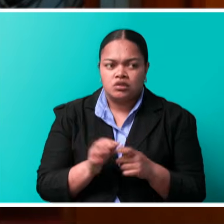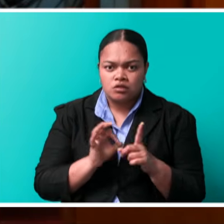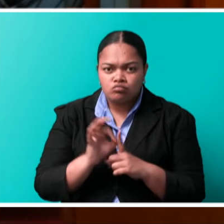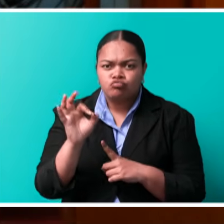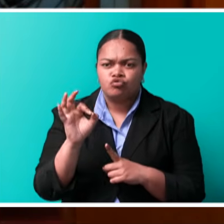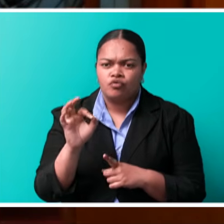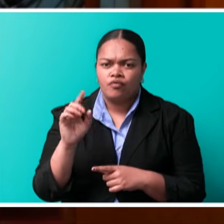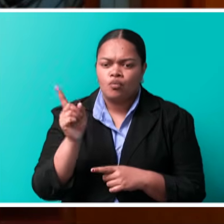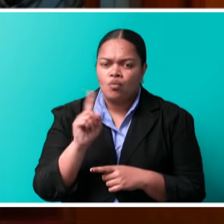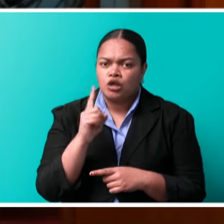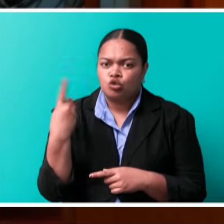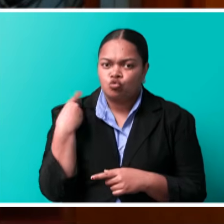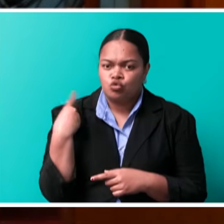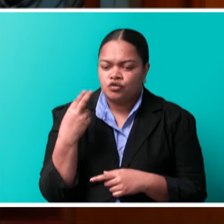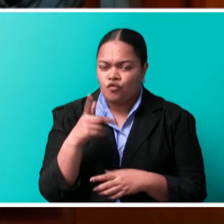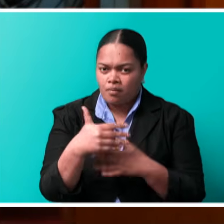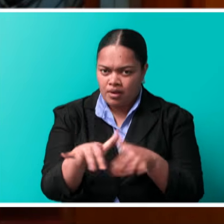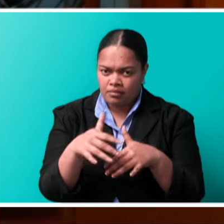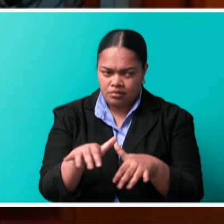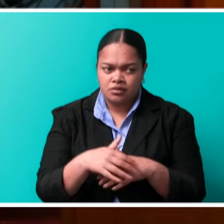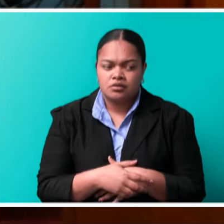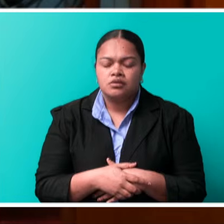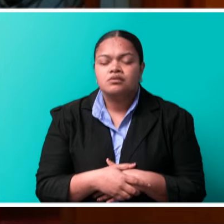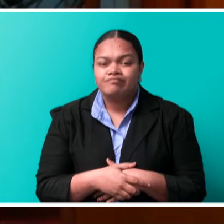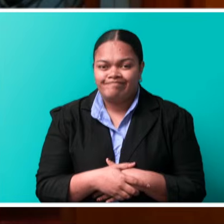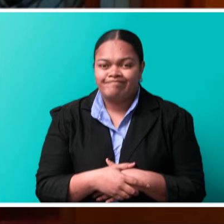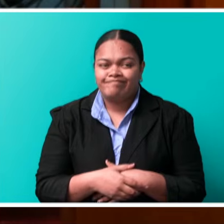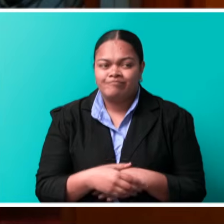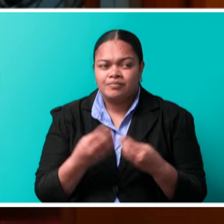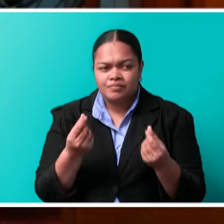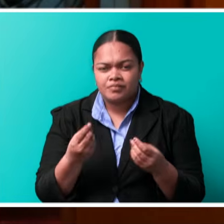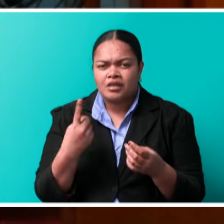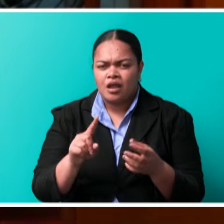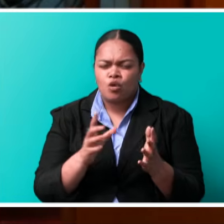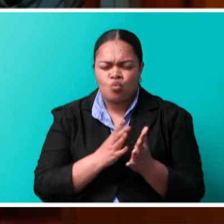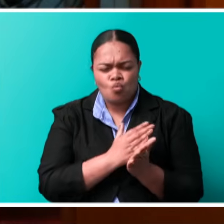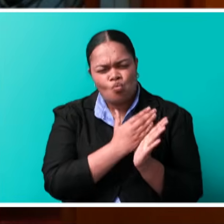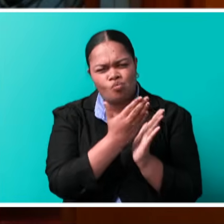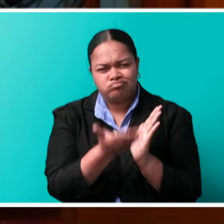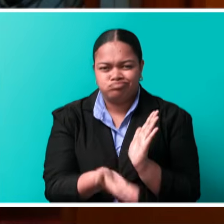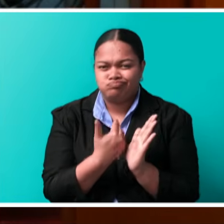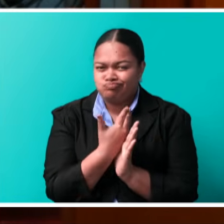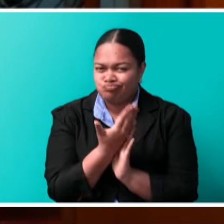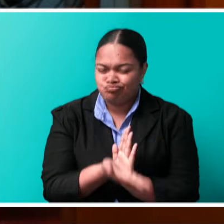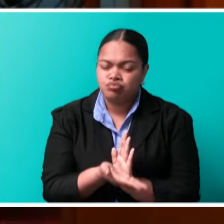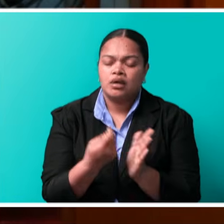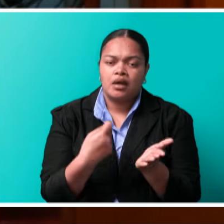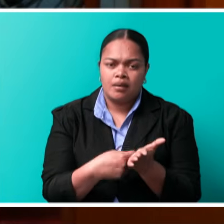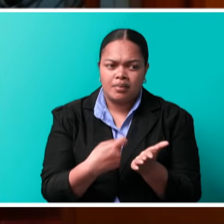efficiency, enhancing revenue administration, widening the economic base, and ensuring that